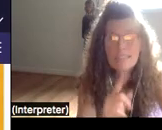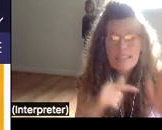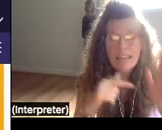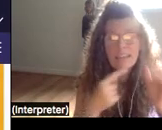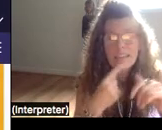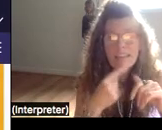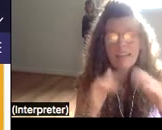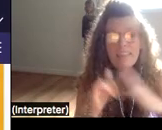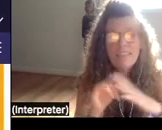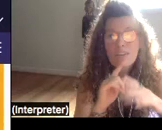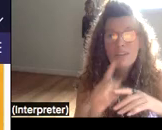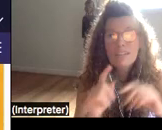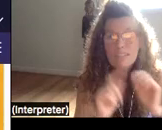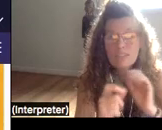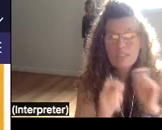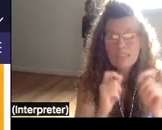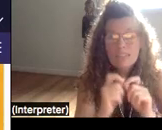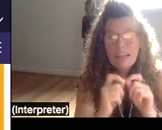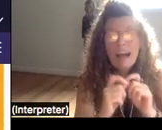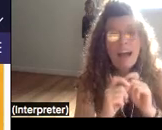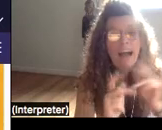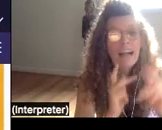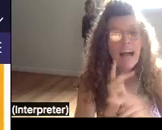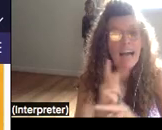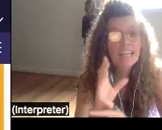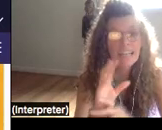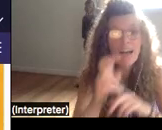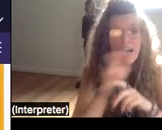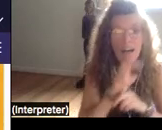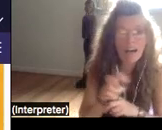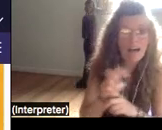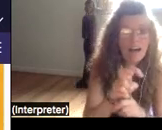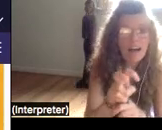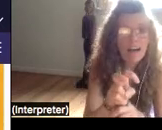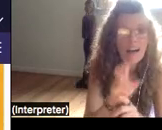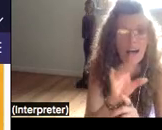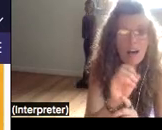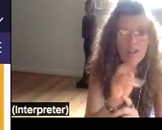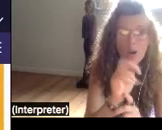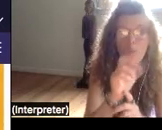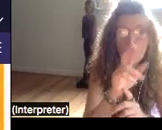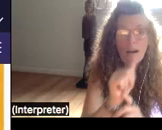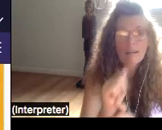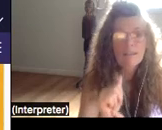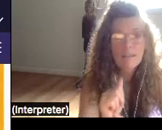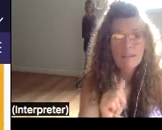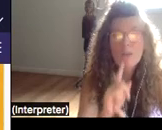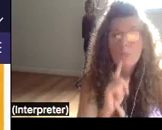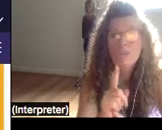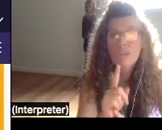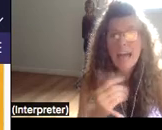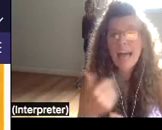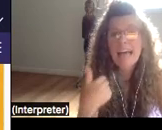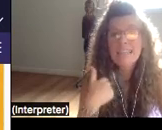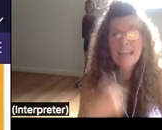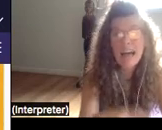It is said that there is a certain kind of cobra